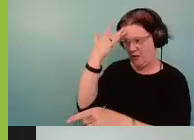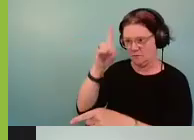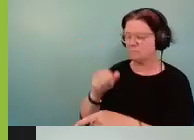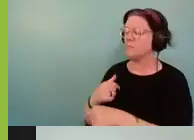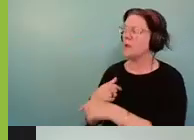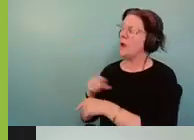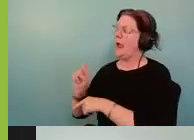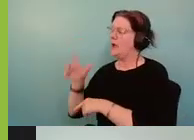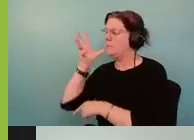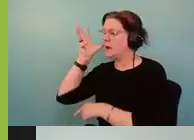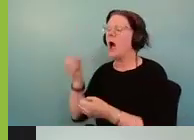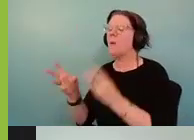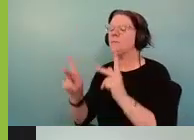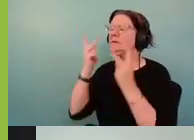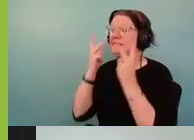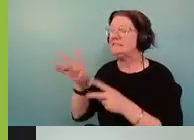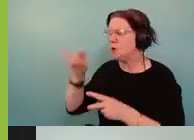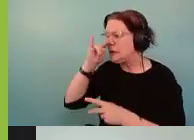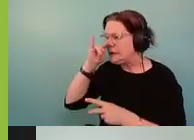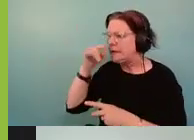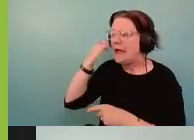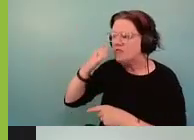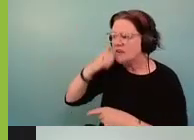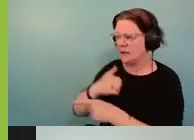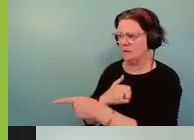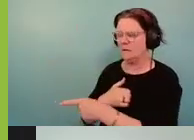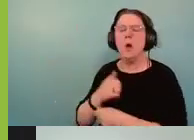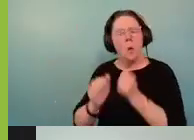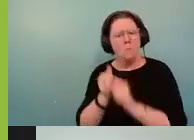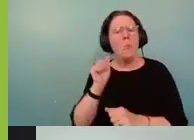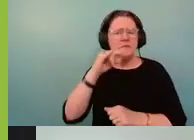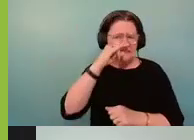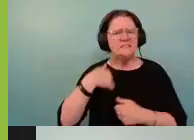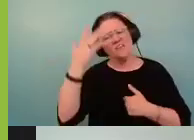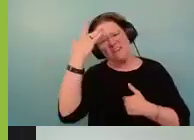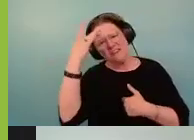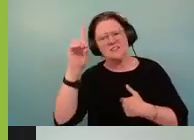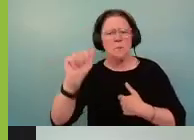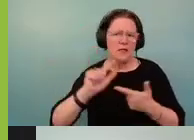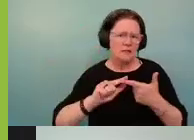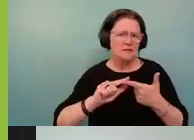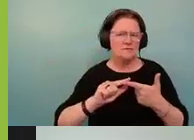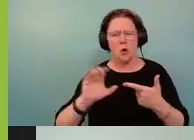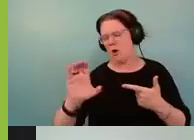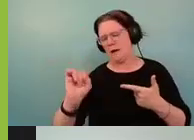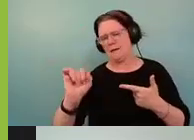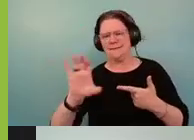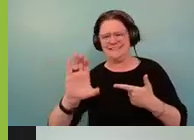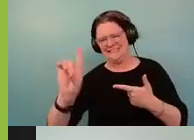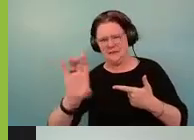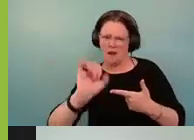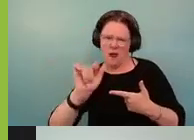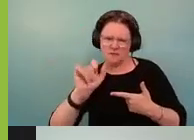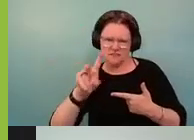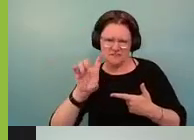to your child in one day. And most of the time, they're children with intellectual disabilities or cognitive disabilities. That's in